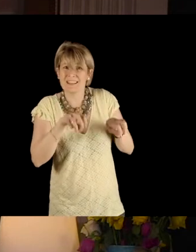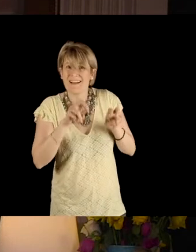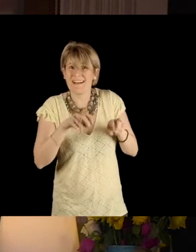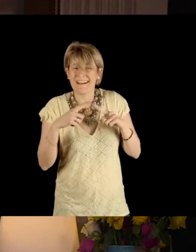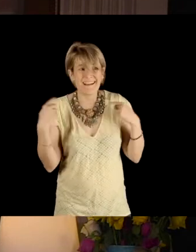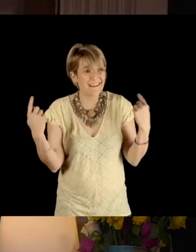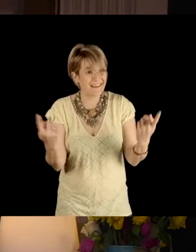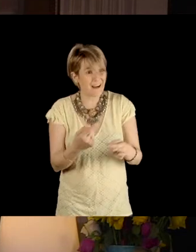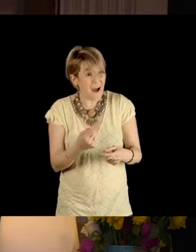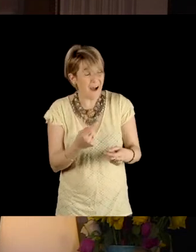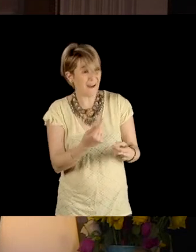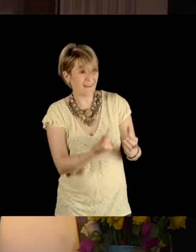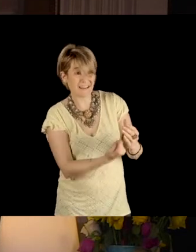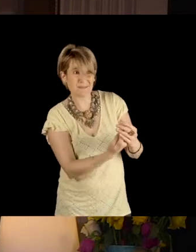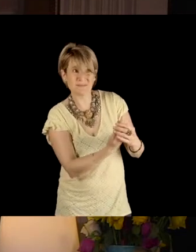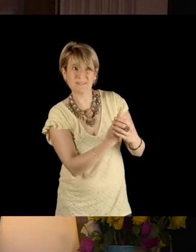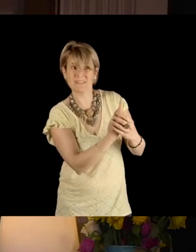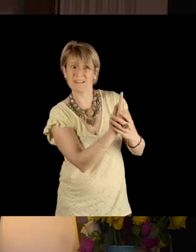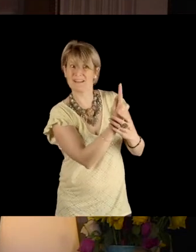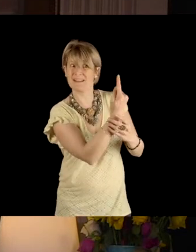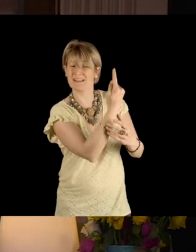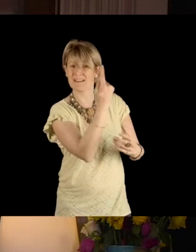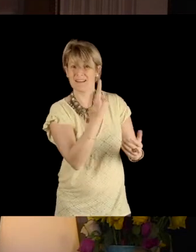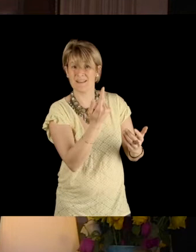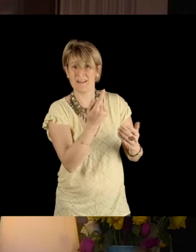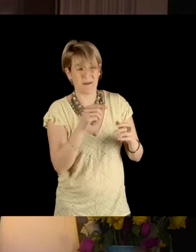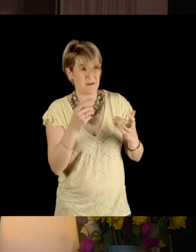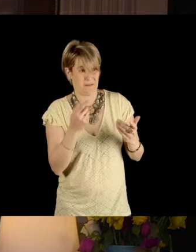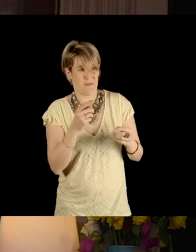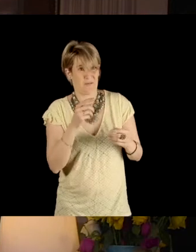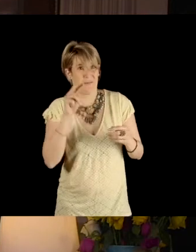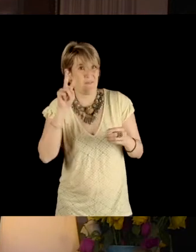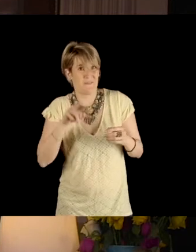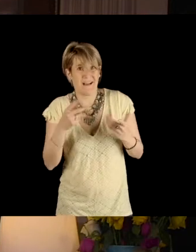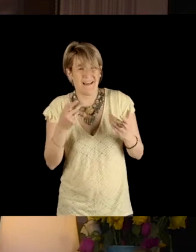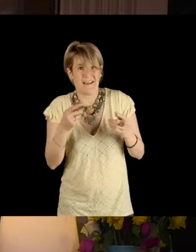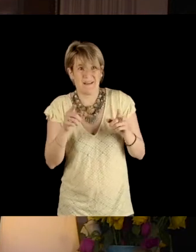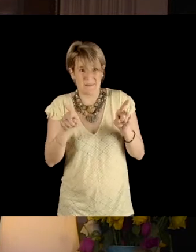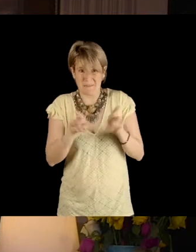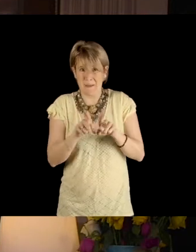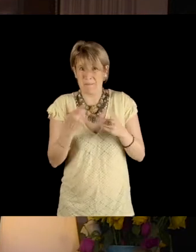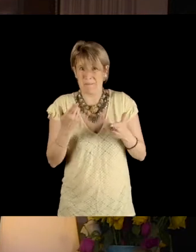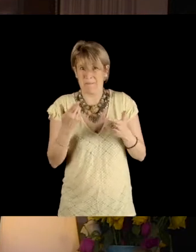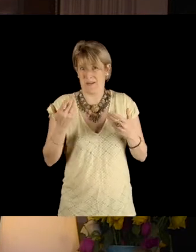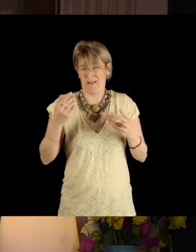This is a kind of sankalpa that this is happening. Complexities and impurities are going